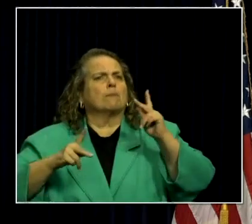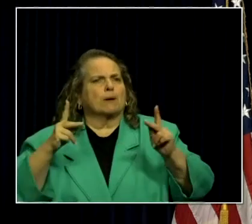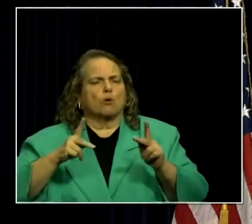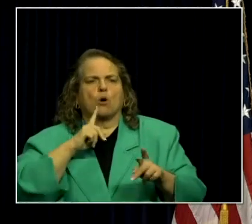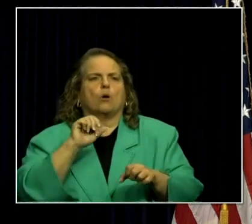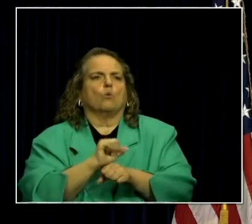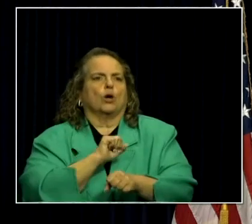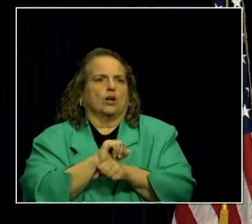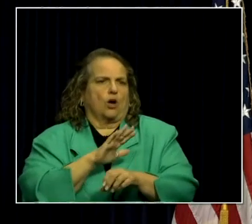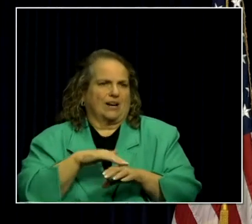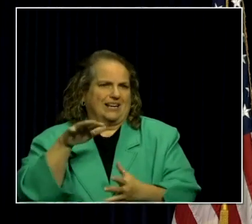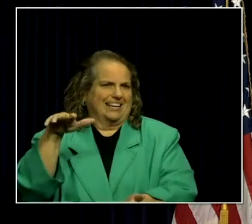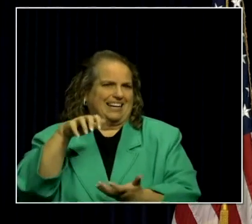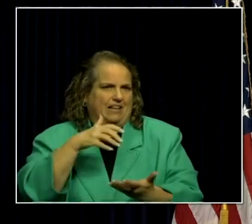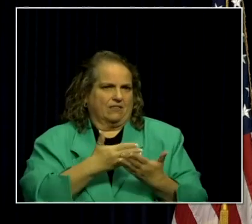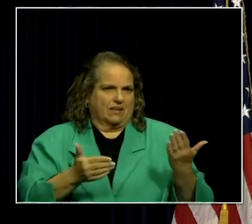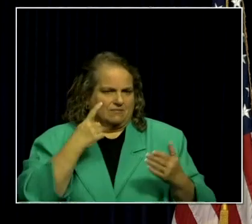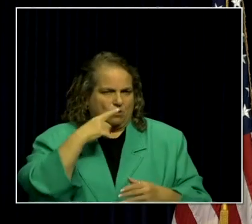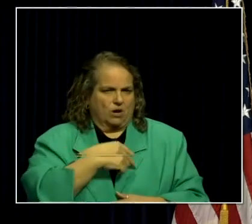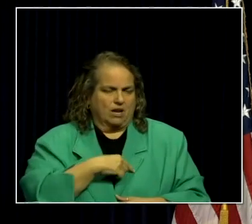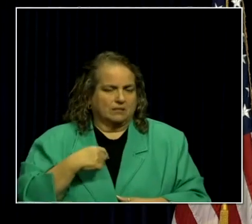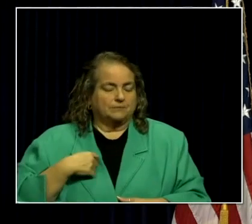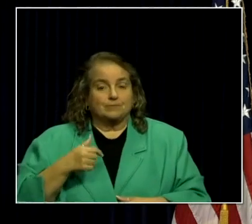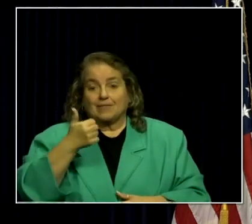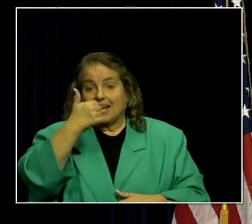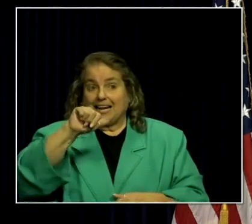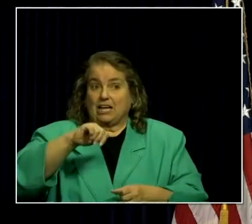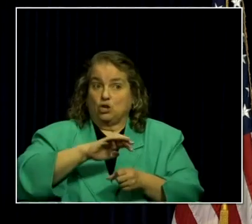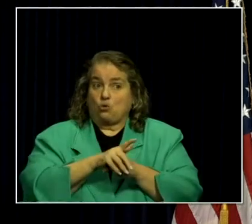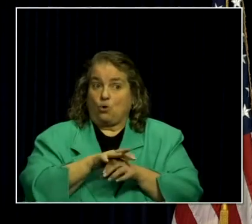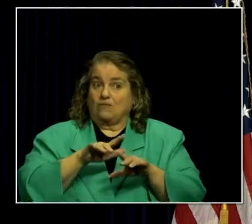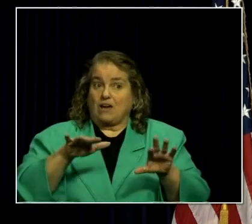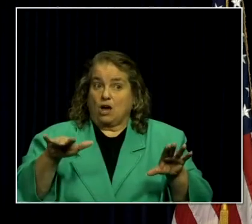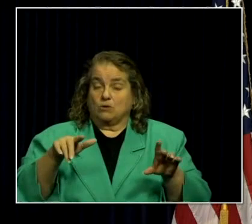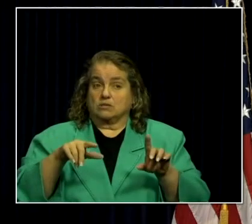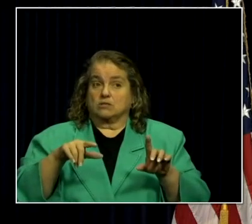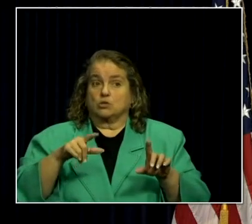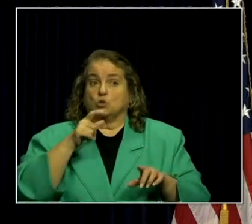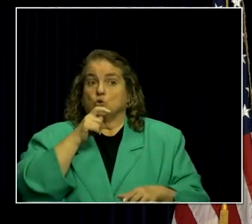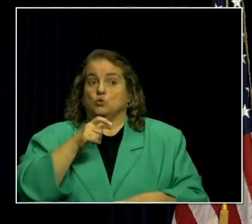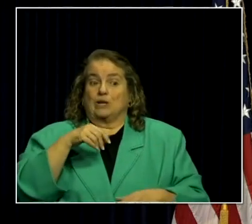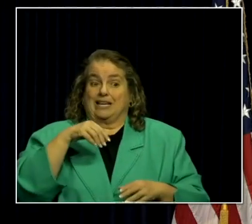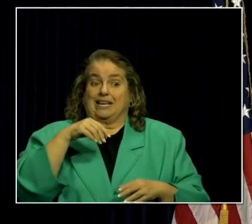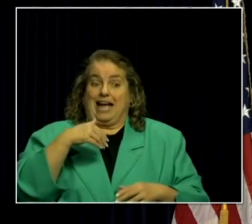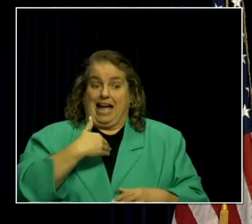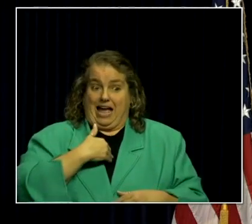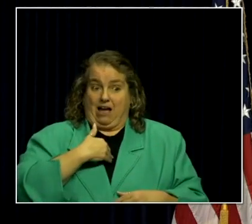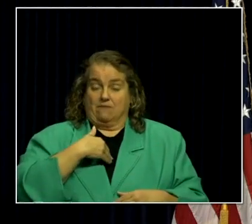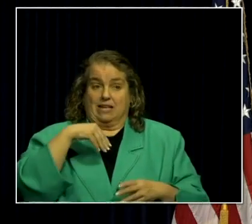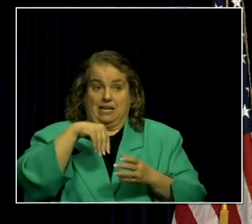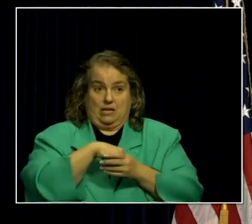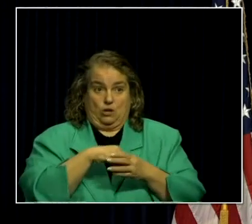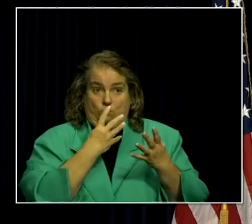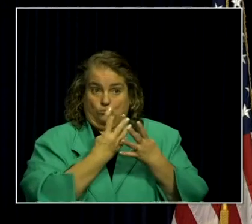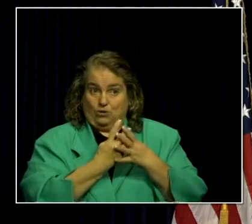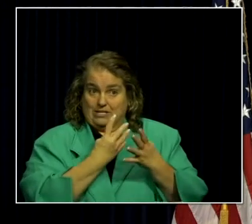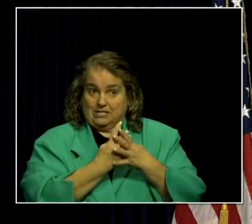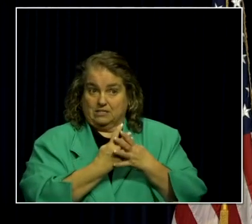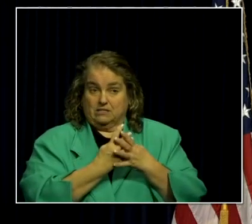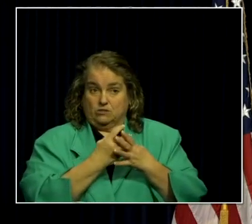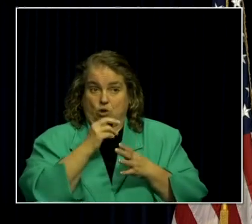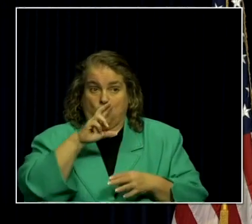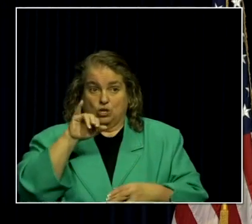there any coronavirus confirmations in state prisons with inmates or staff? We do not have any confirmed